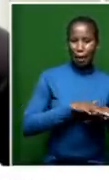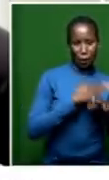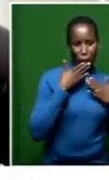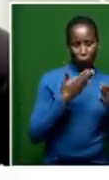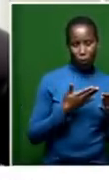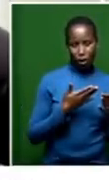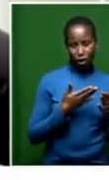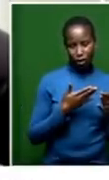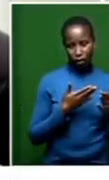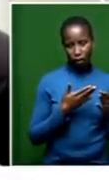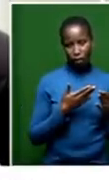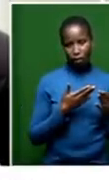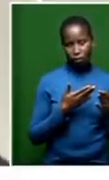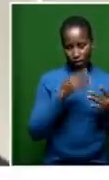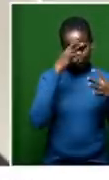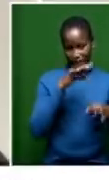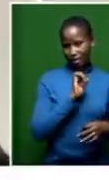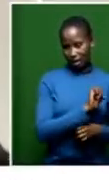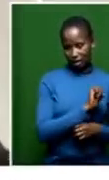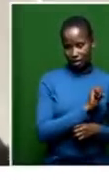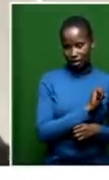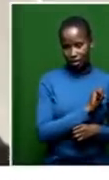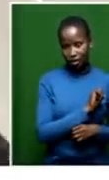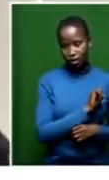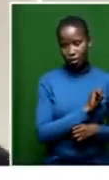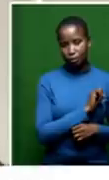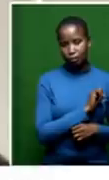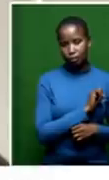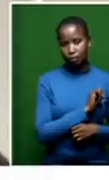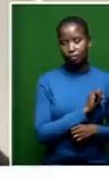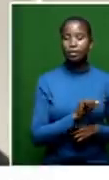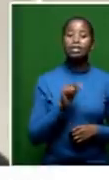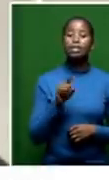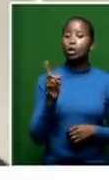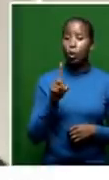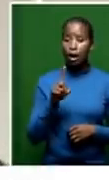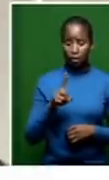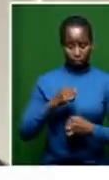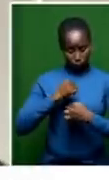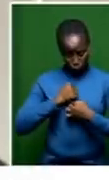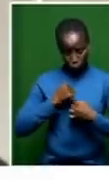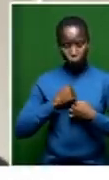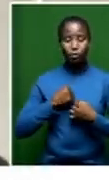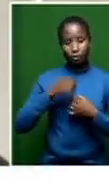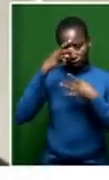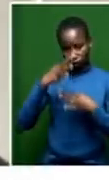for that rescission. It is our own decision that we appeal to the Constitutional Court